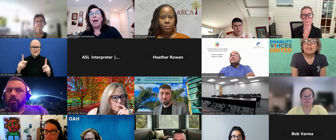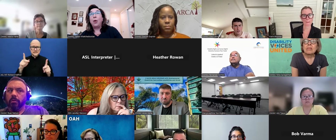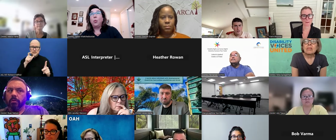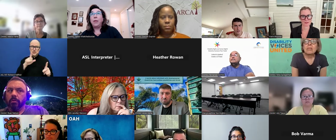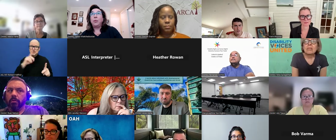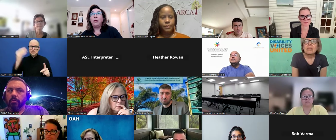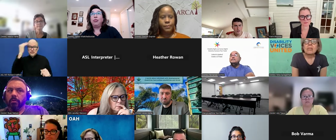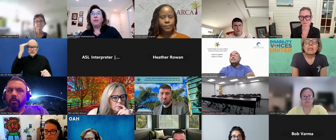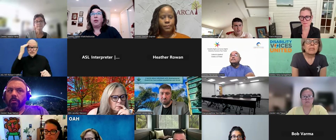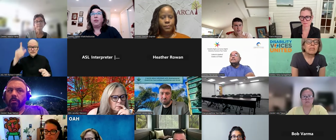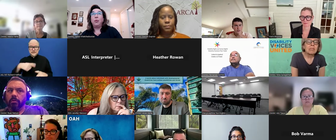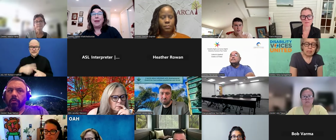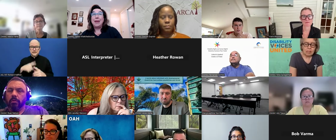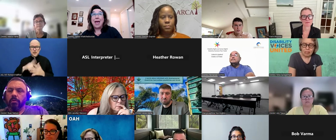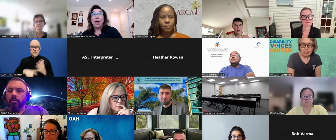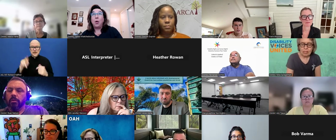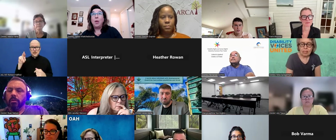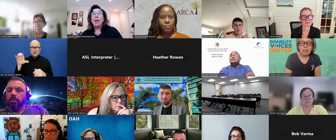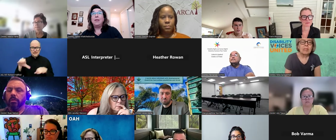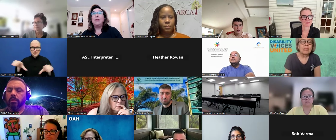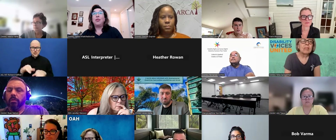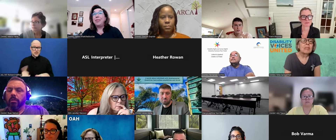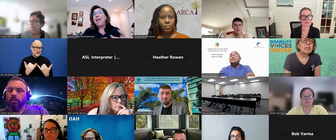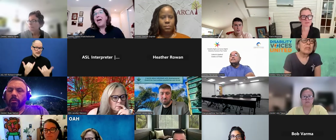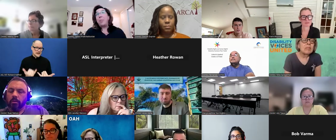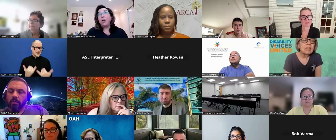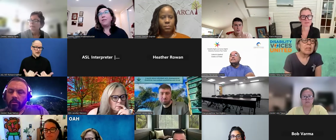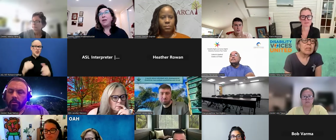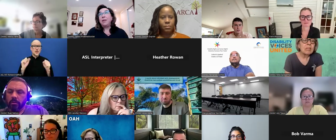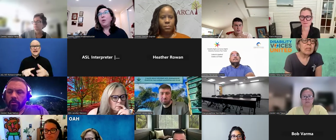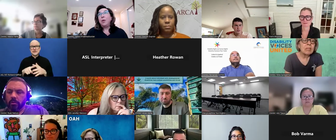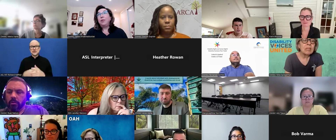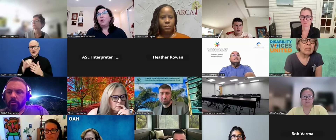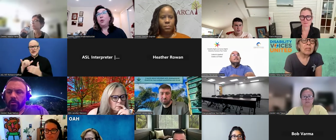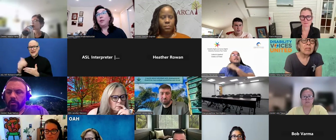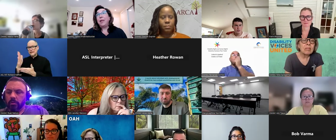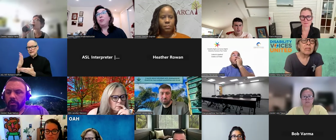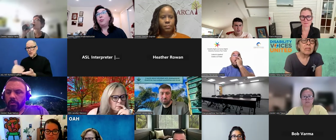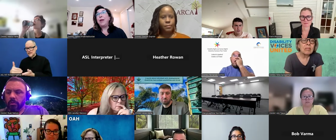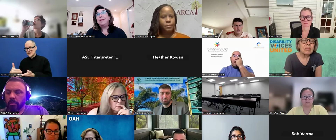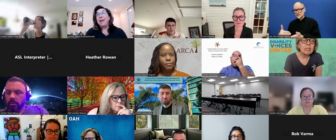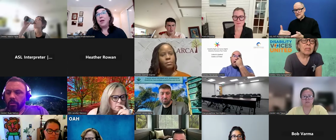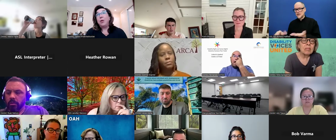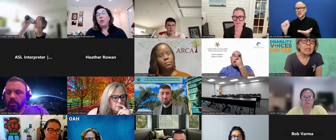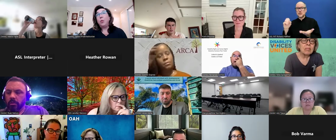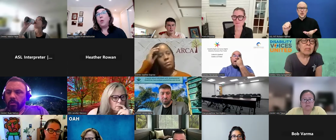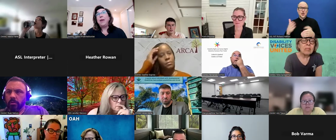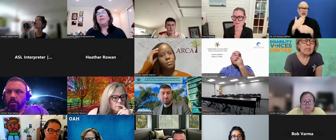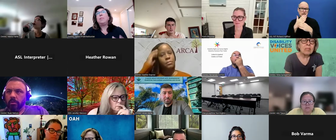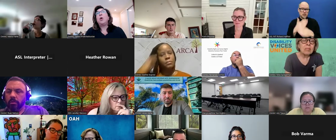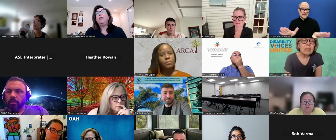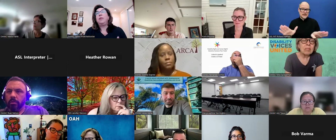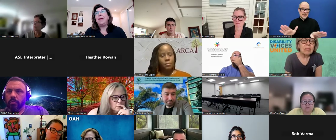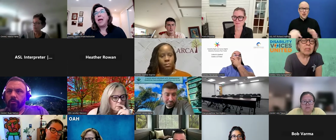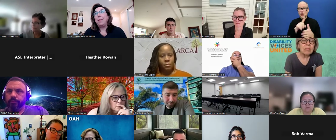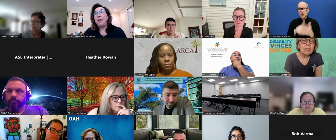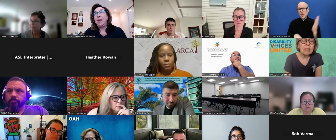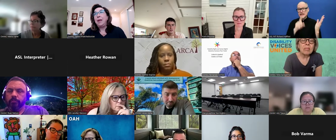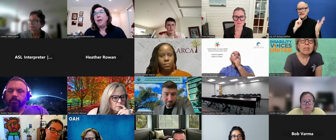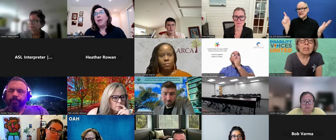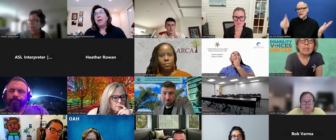knowledgeable about what the regional center is doing now can start that part of it. So let's break down what is supposed to